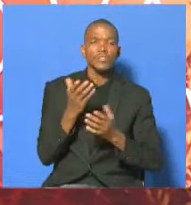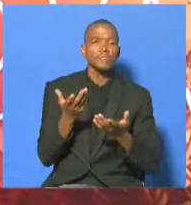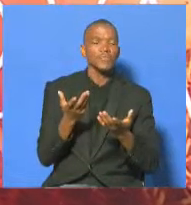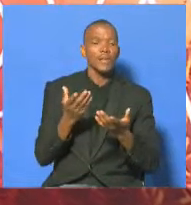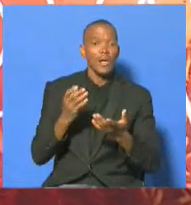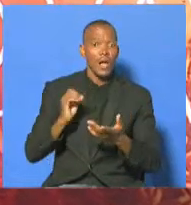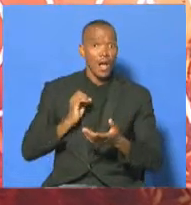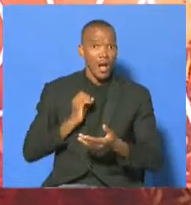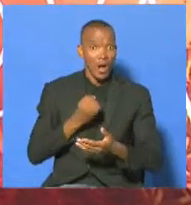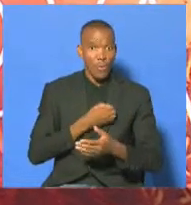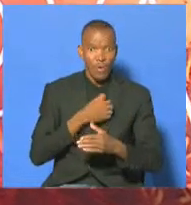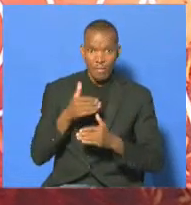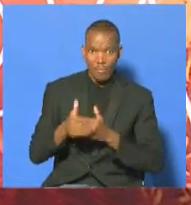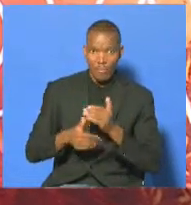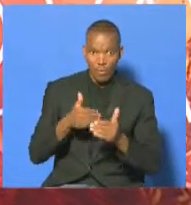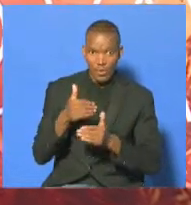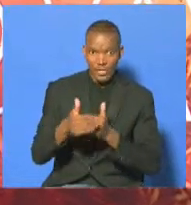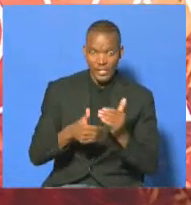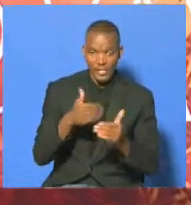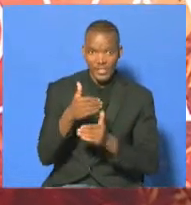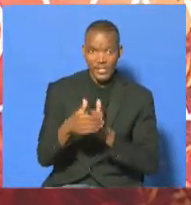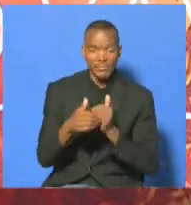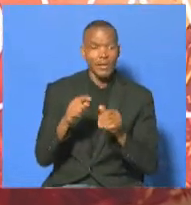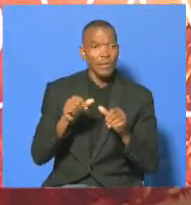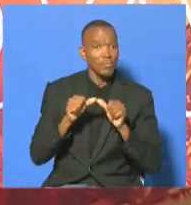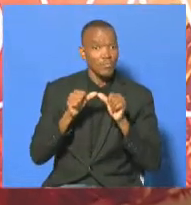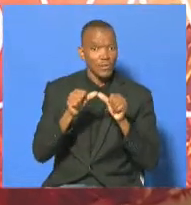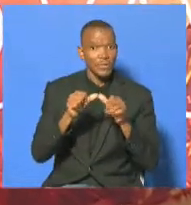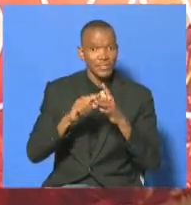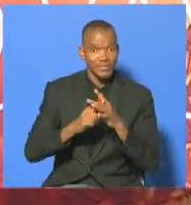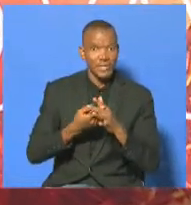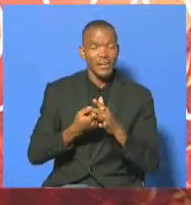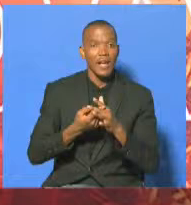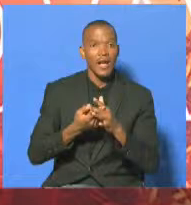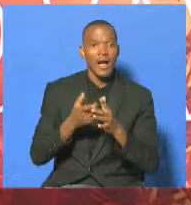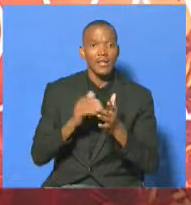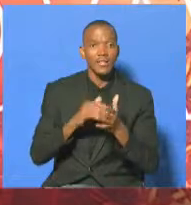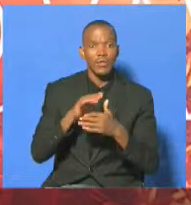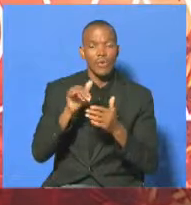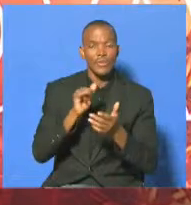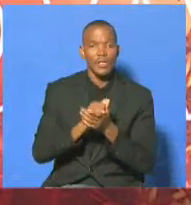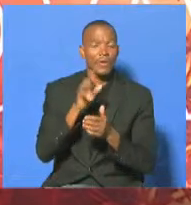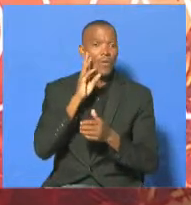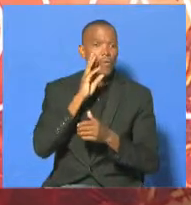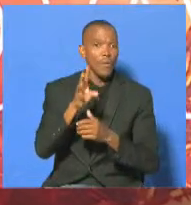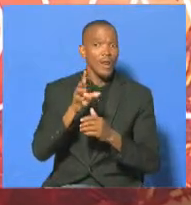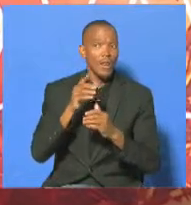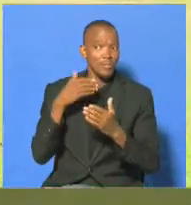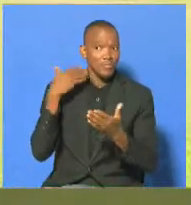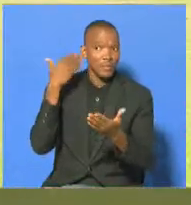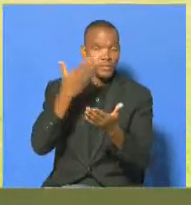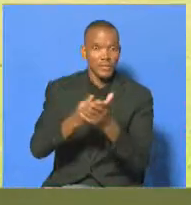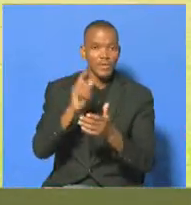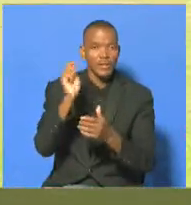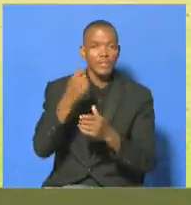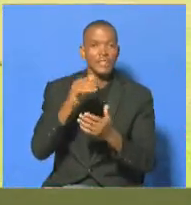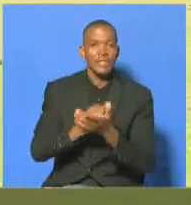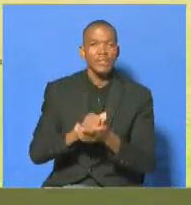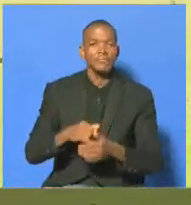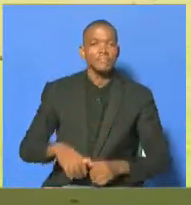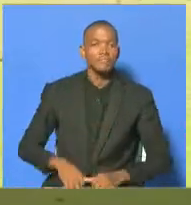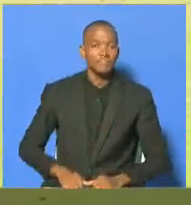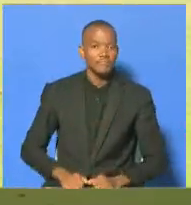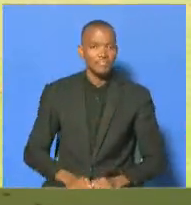because our process are taking its usual course and rea korchwanze horoha thing. The public